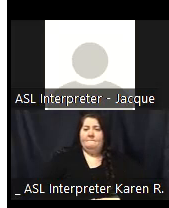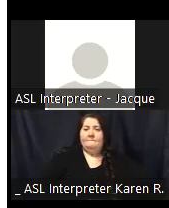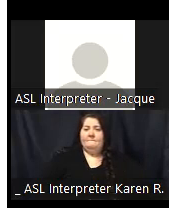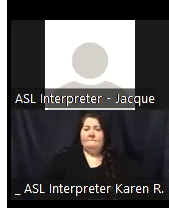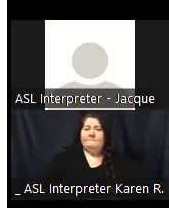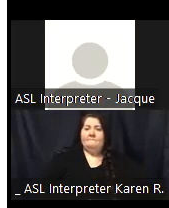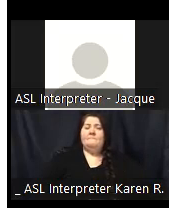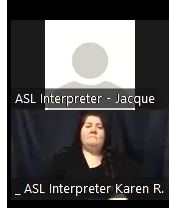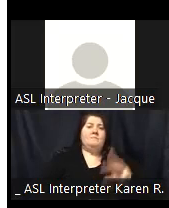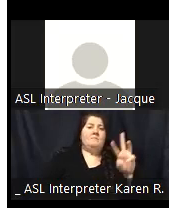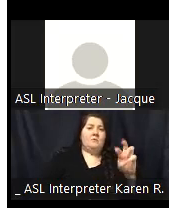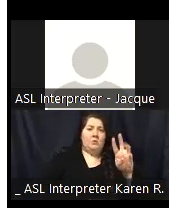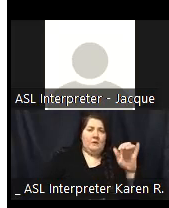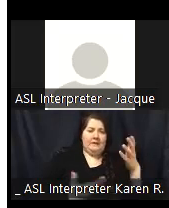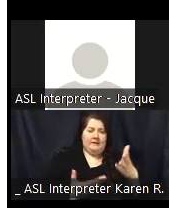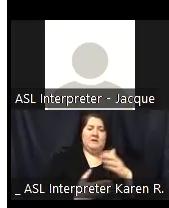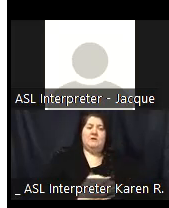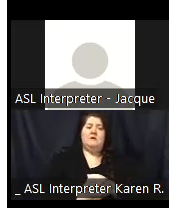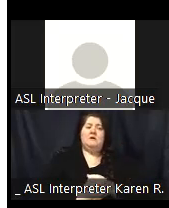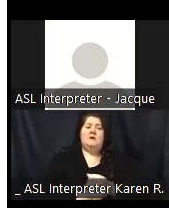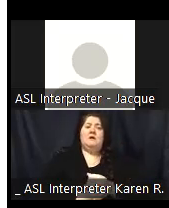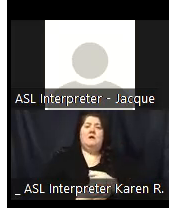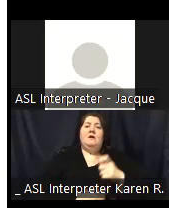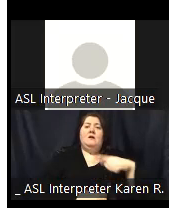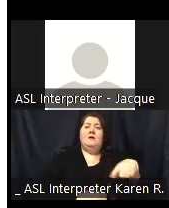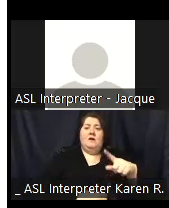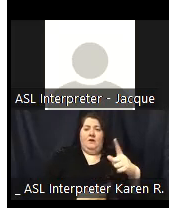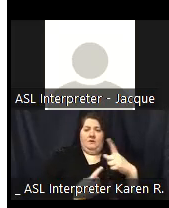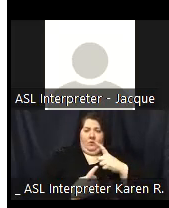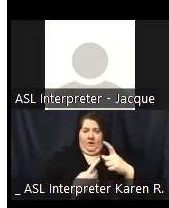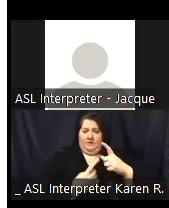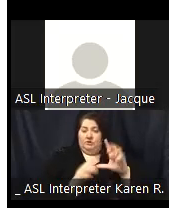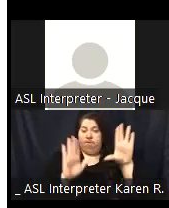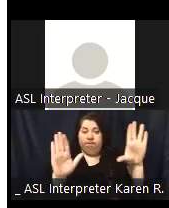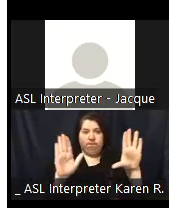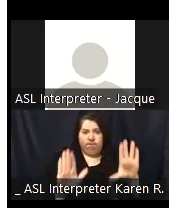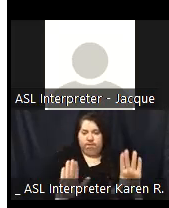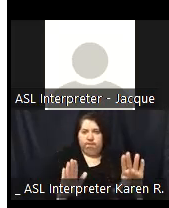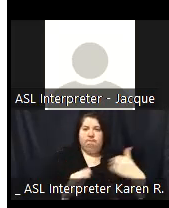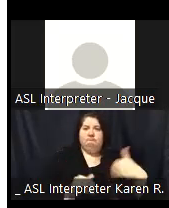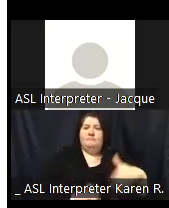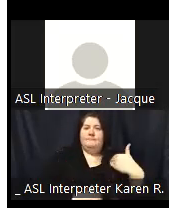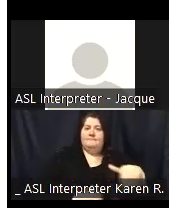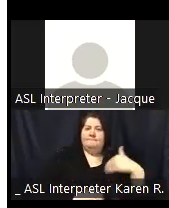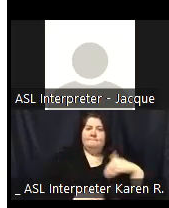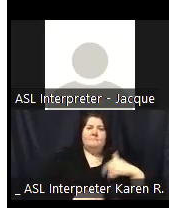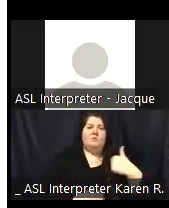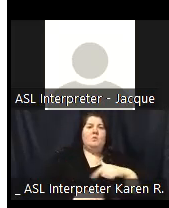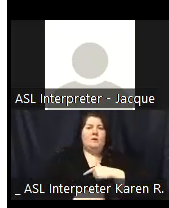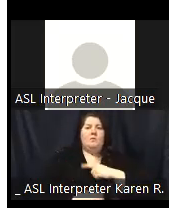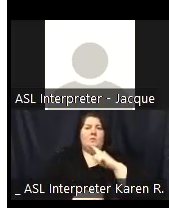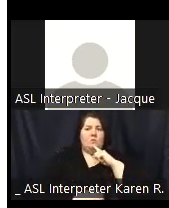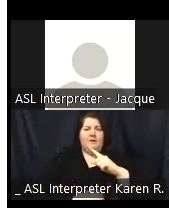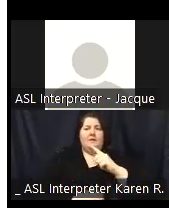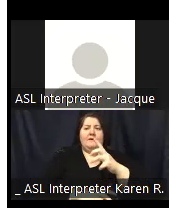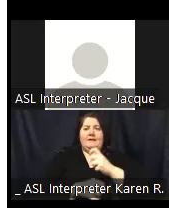This is Wendy. And these questions are fantastic. And we will actually get